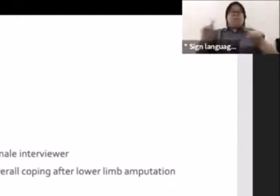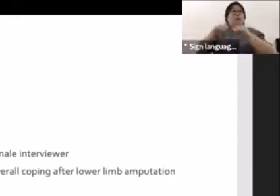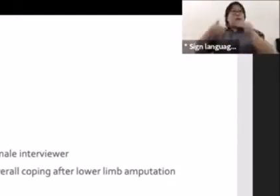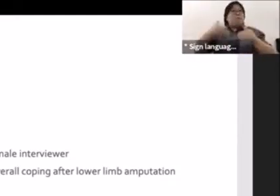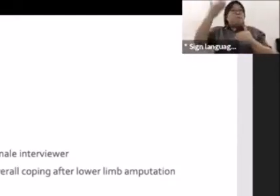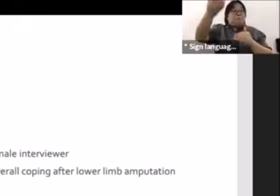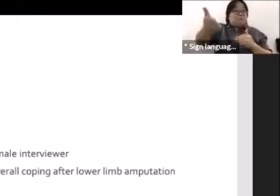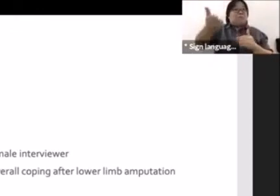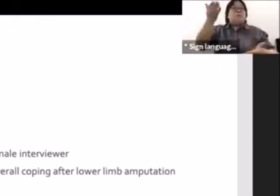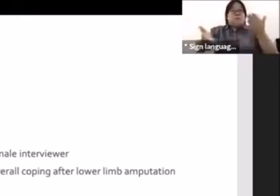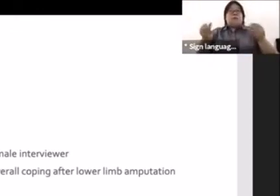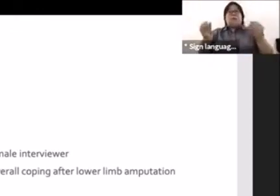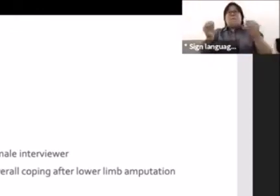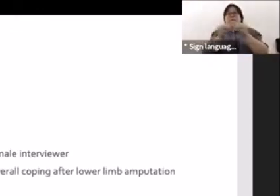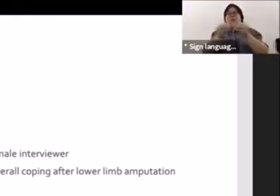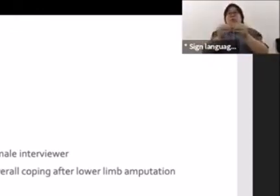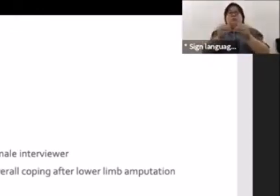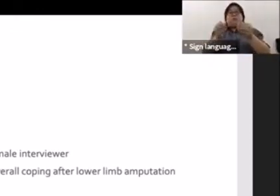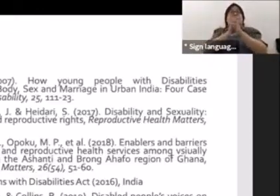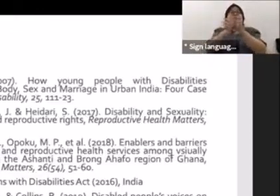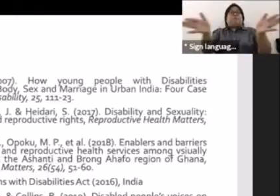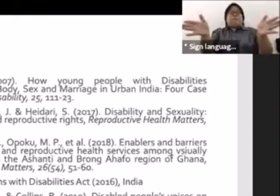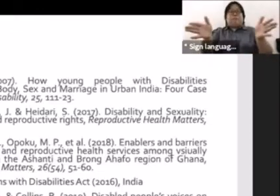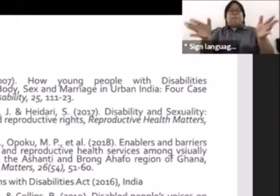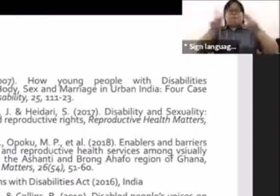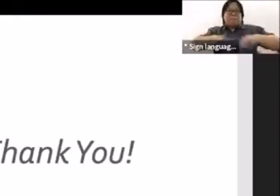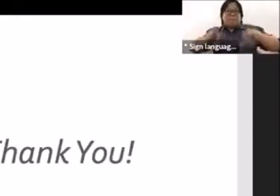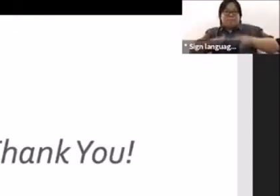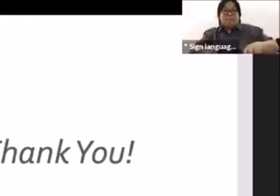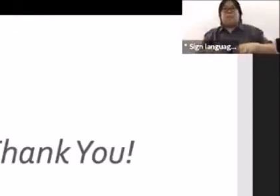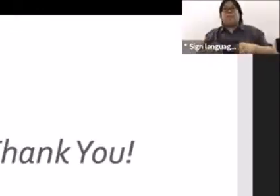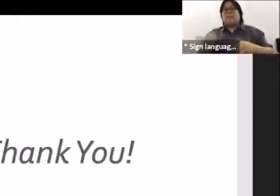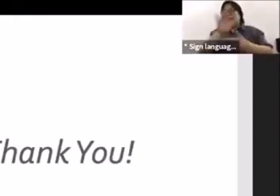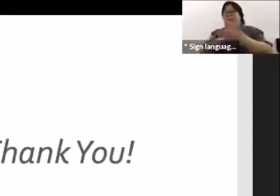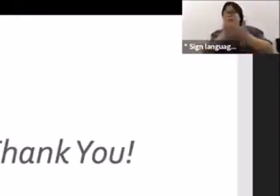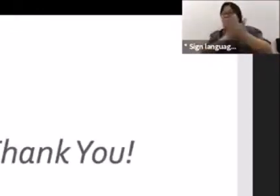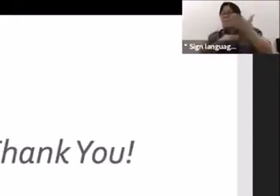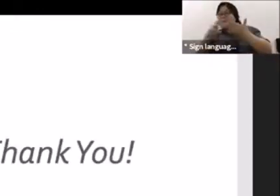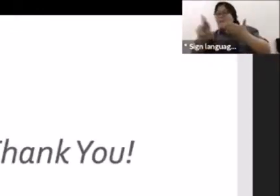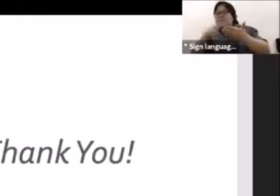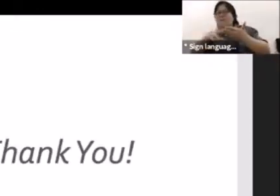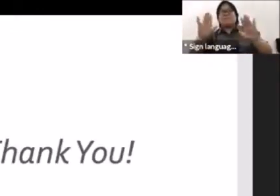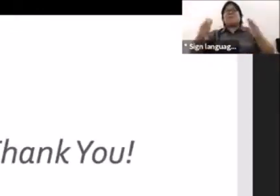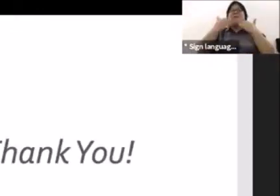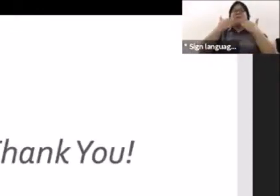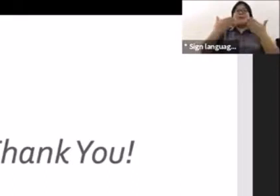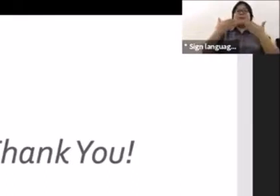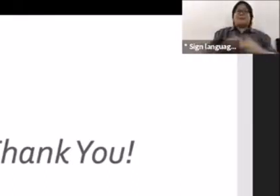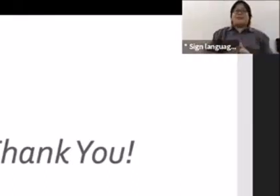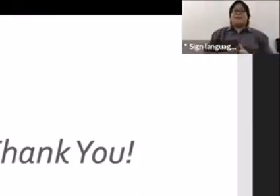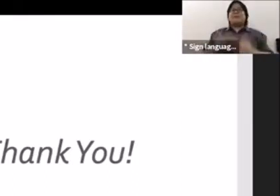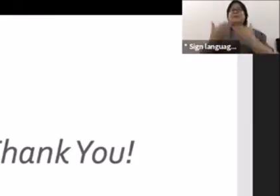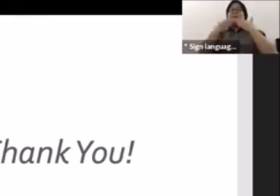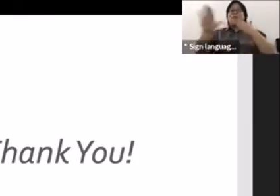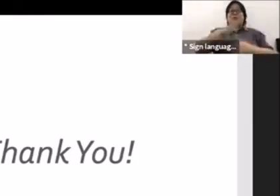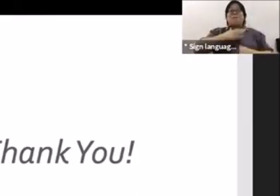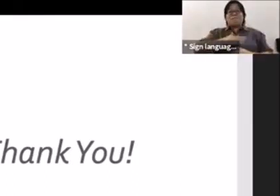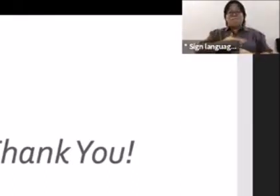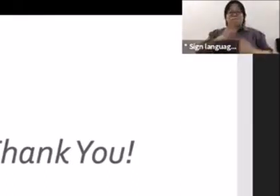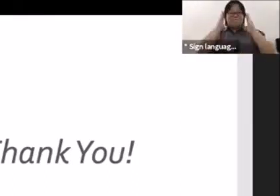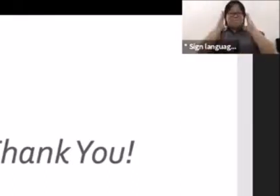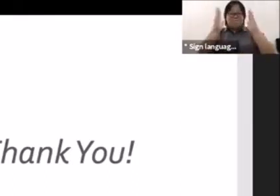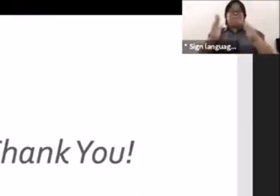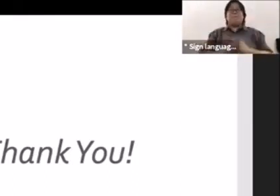the much more in-depth analysis. This is some references and thank you. all for your patience. Thank you so